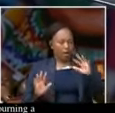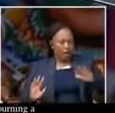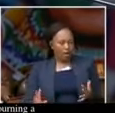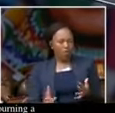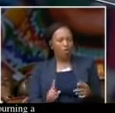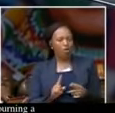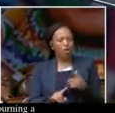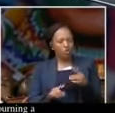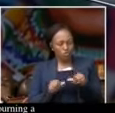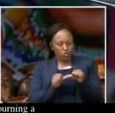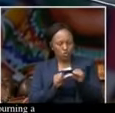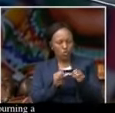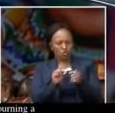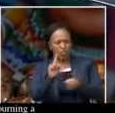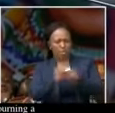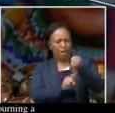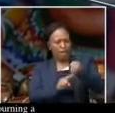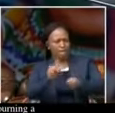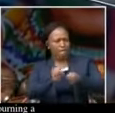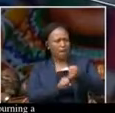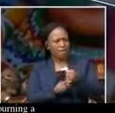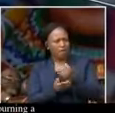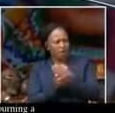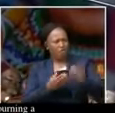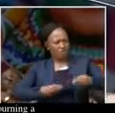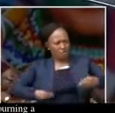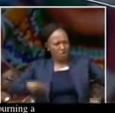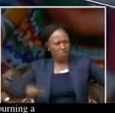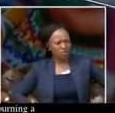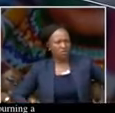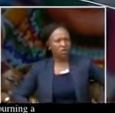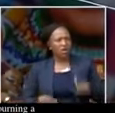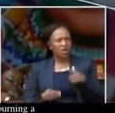against corruption and for economic freedom in our lifetime.